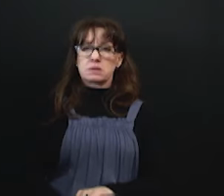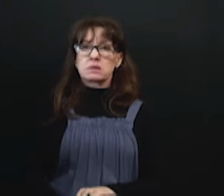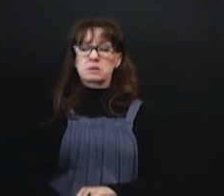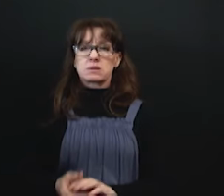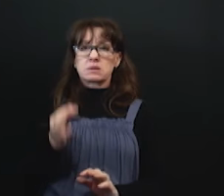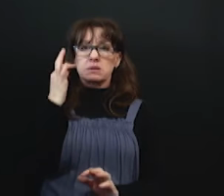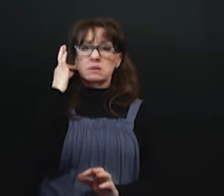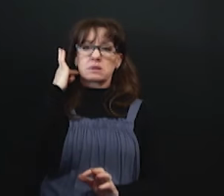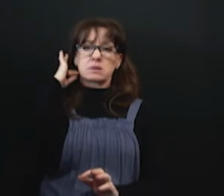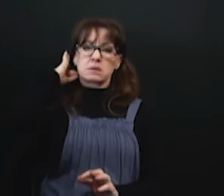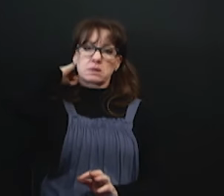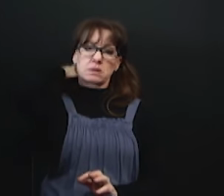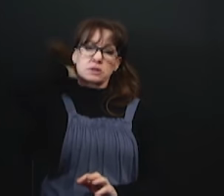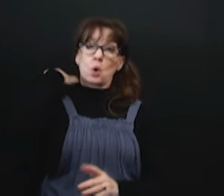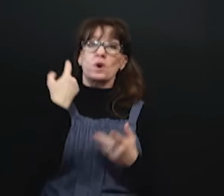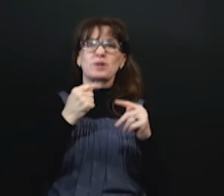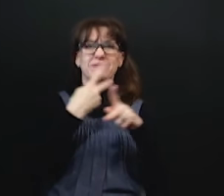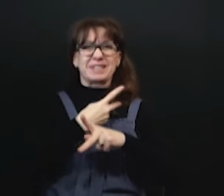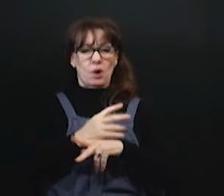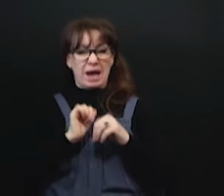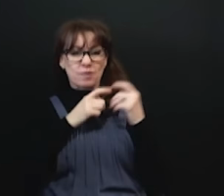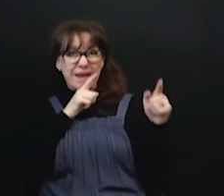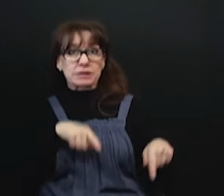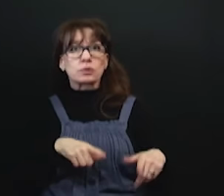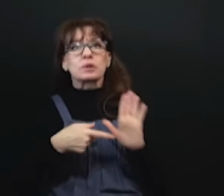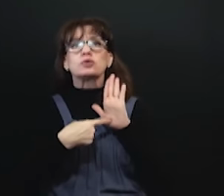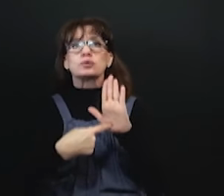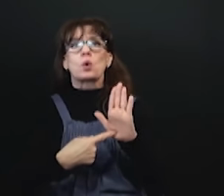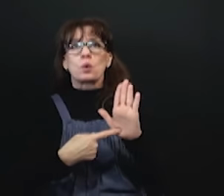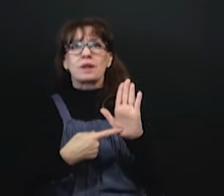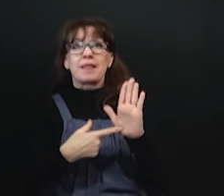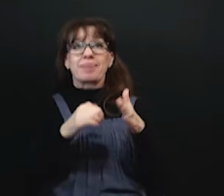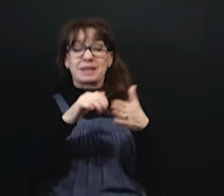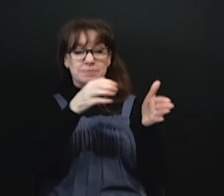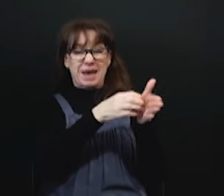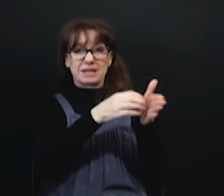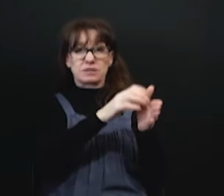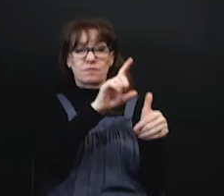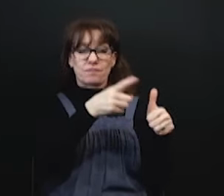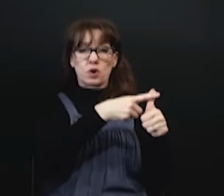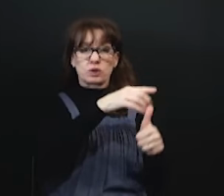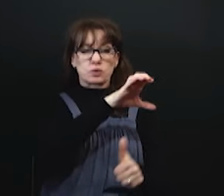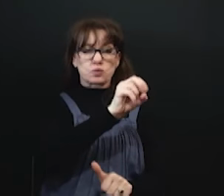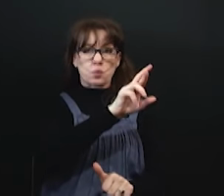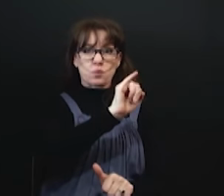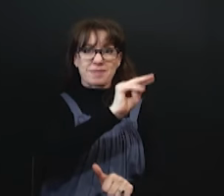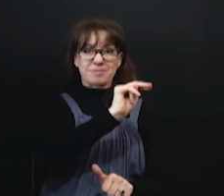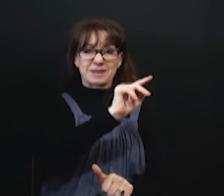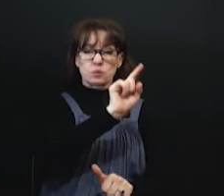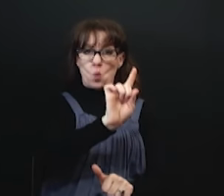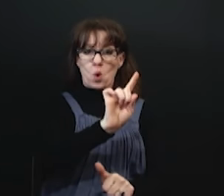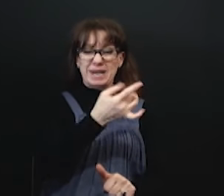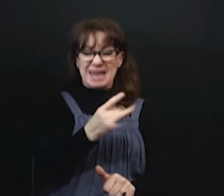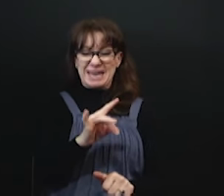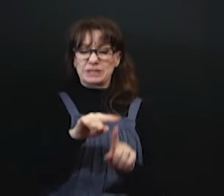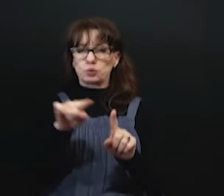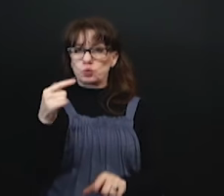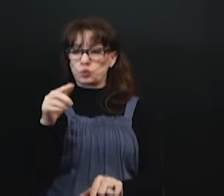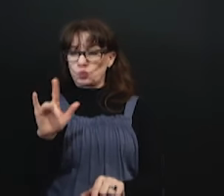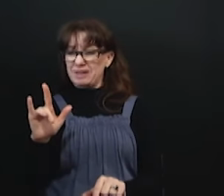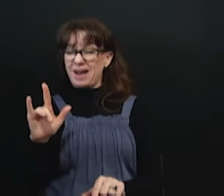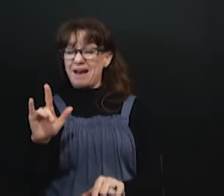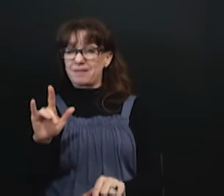So as we attempt to answer that question this morning, I want to point out that in this passage, 1 Corinthians 1, verses 18 through 25, Paul is not dealing